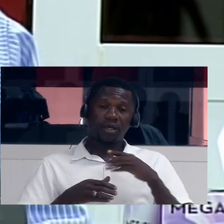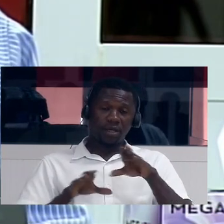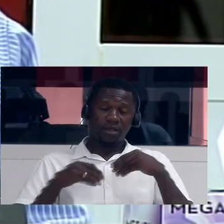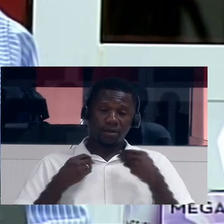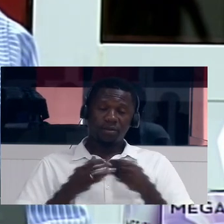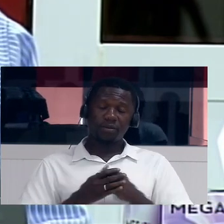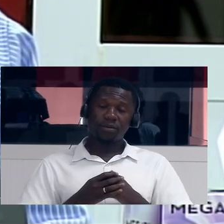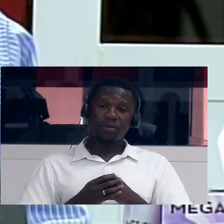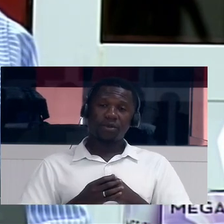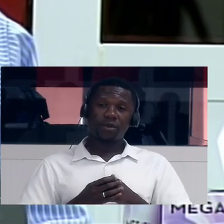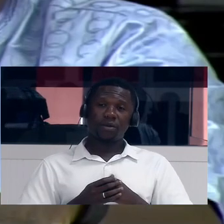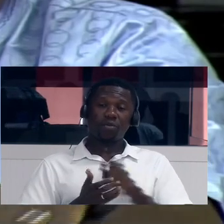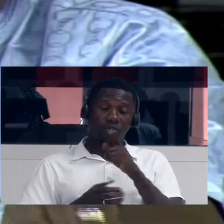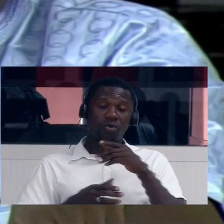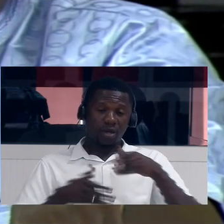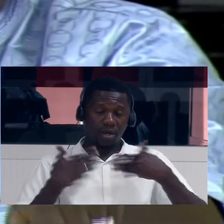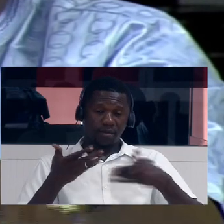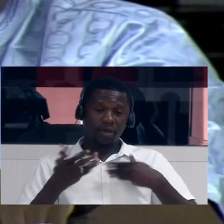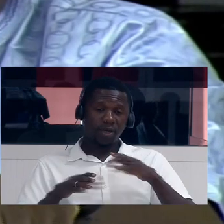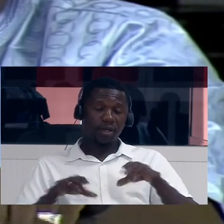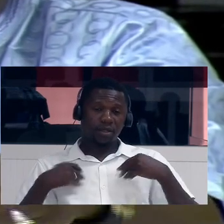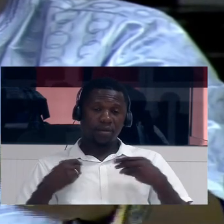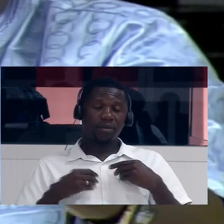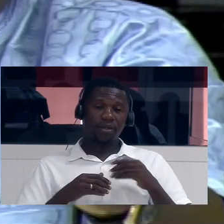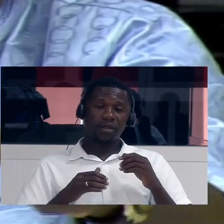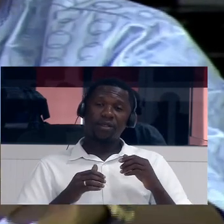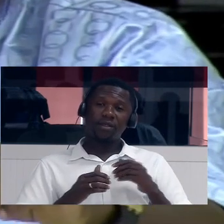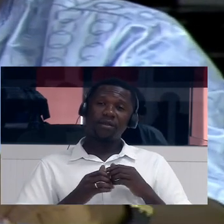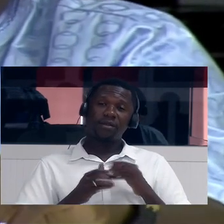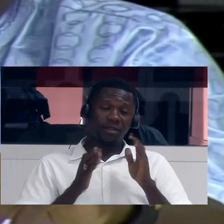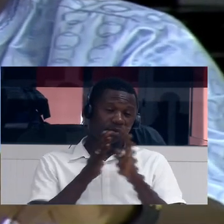And you happily accepted those congratulations. I didn't stop at that. But you happily accepted the congratulations. Let me finish.